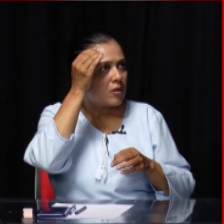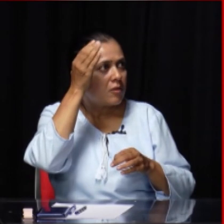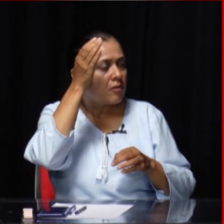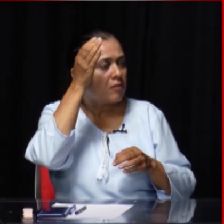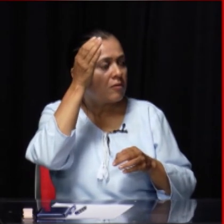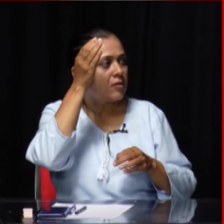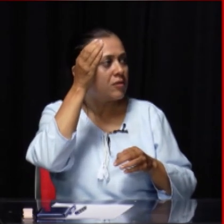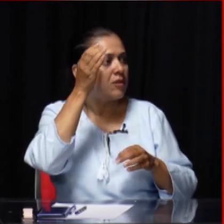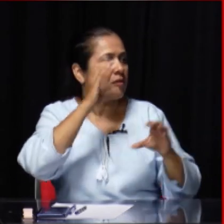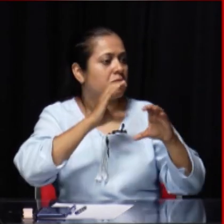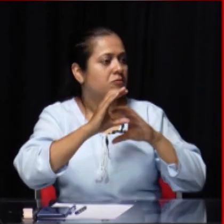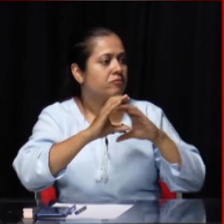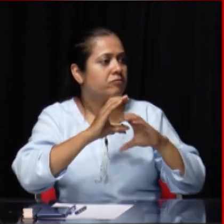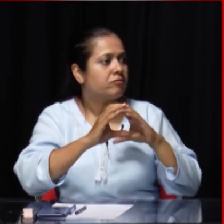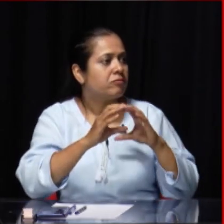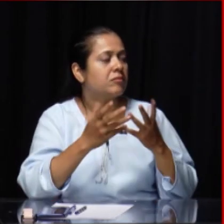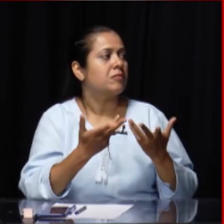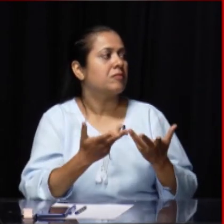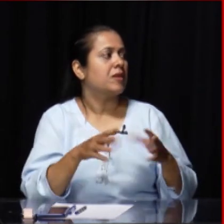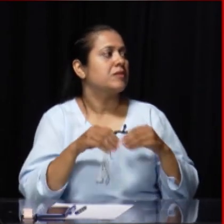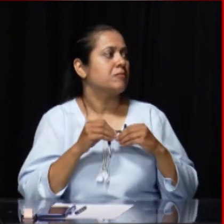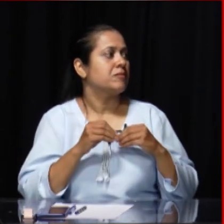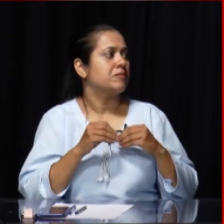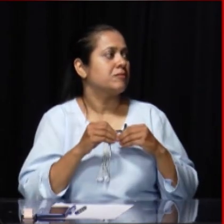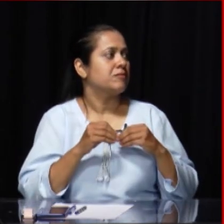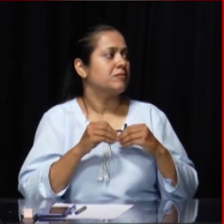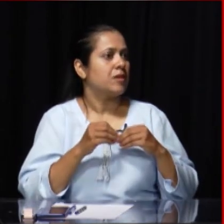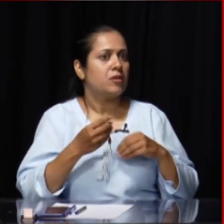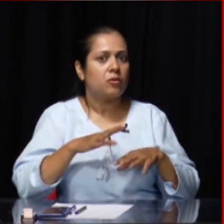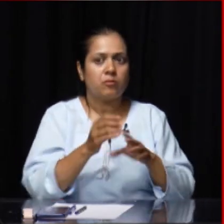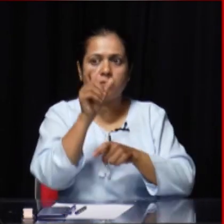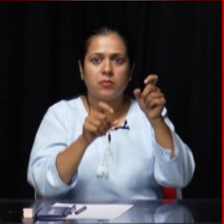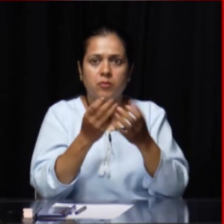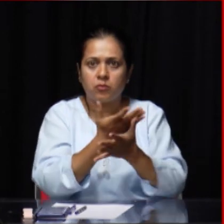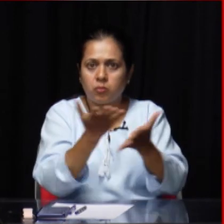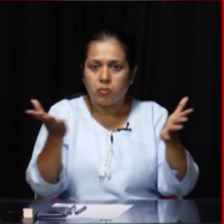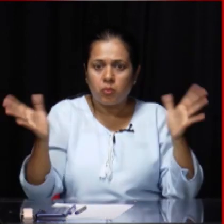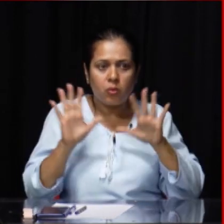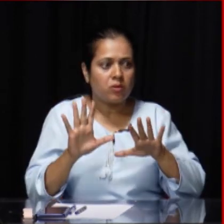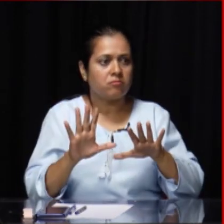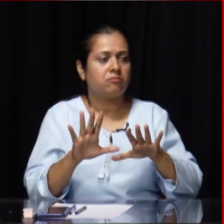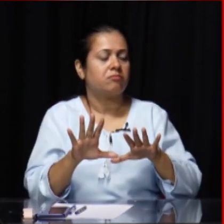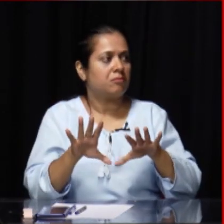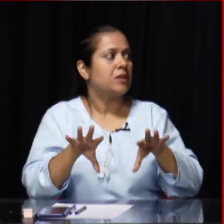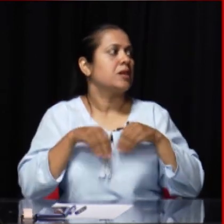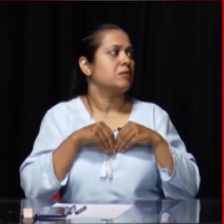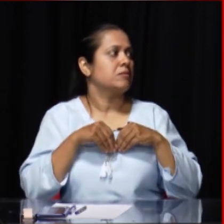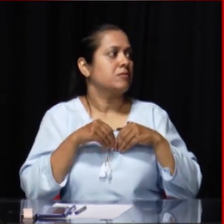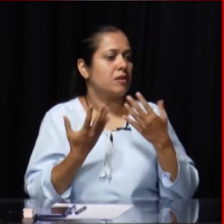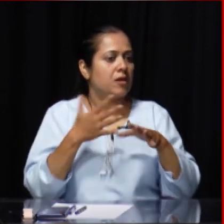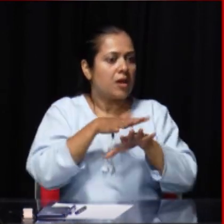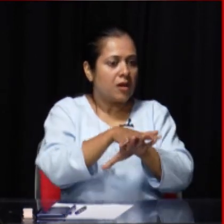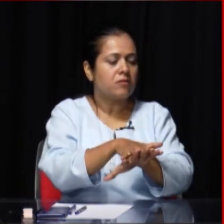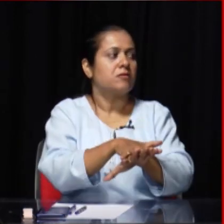this is a form of communication which has to, I think, increase. More and more people have to start getting used, so that you talk about inclusiveness,